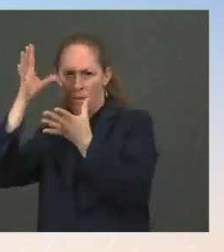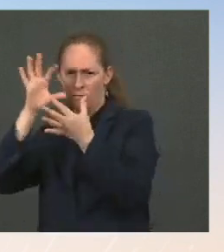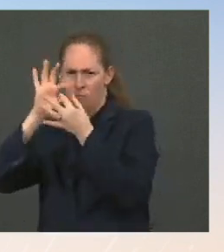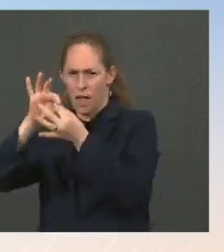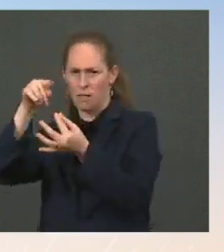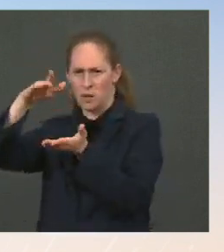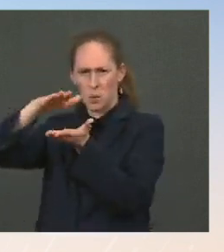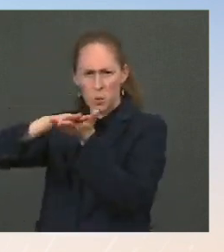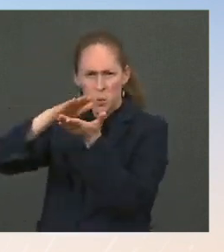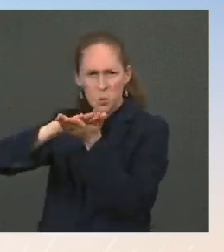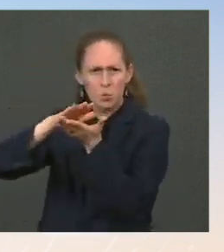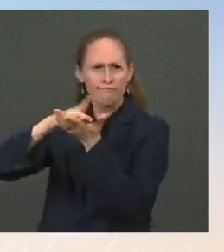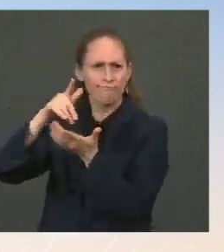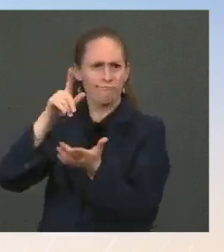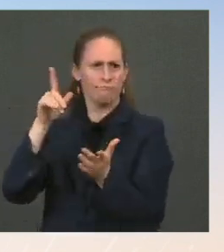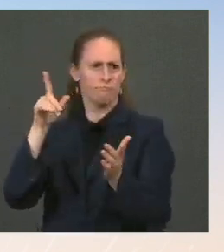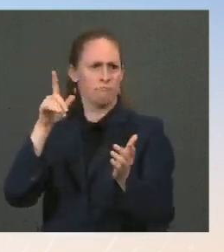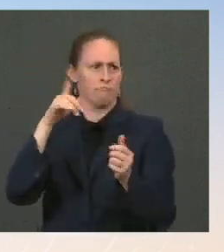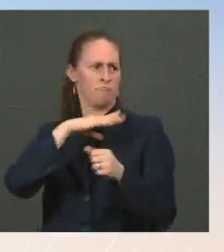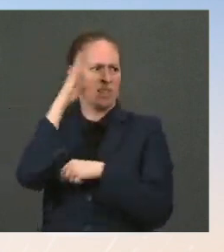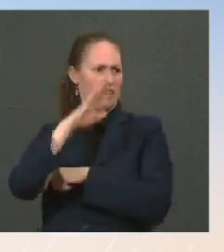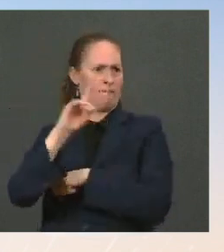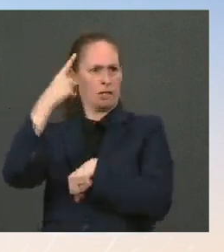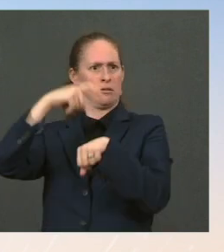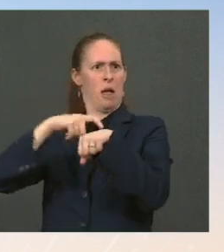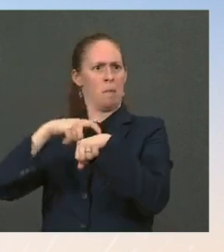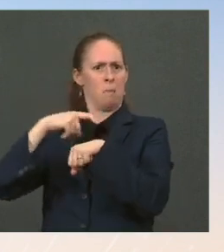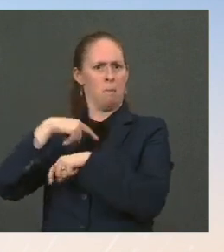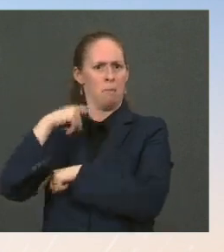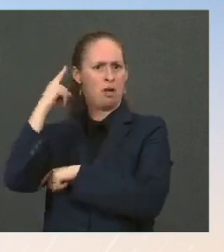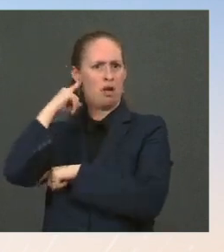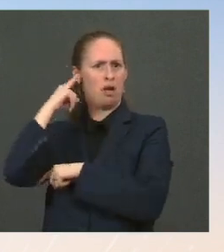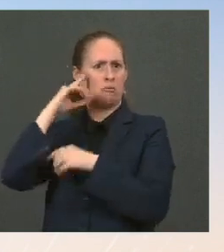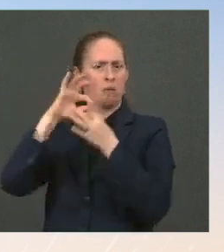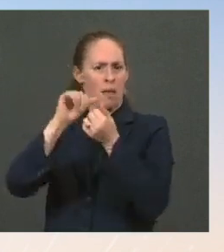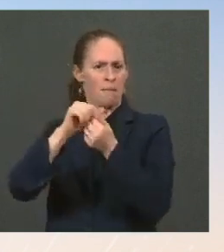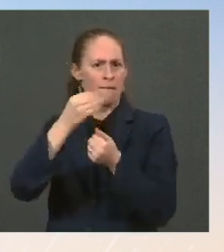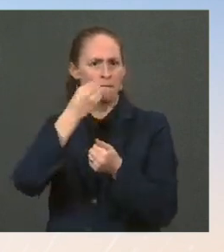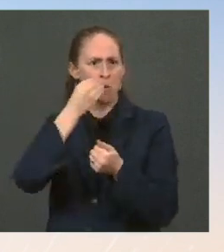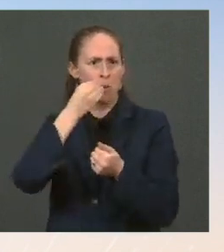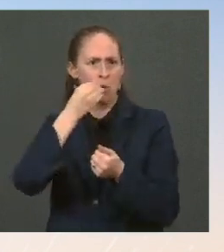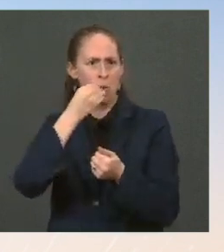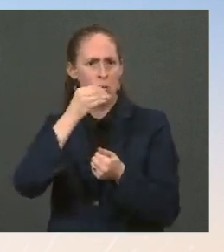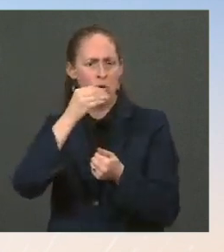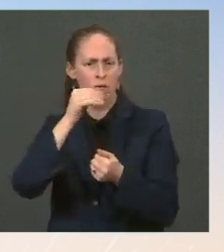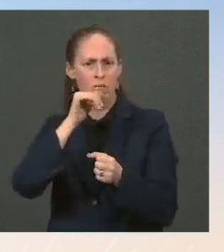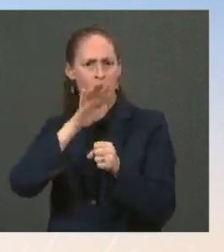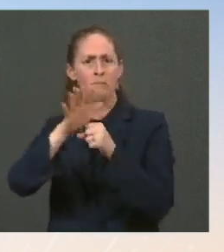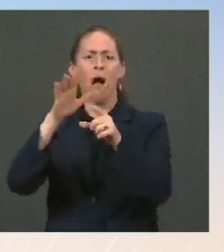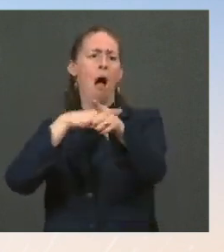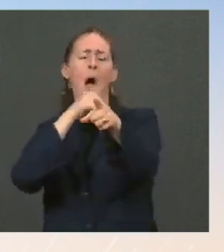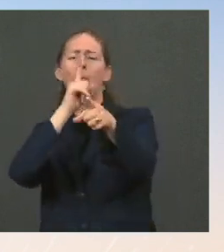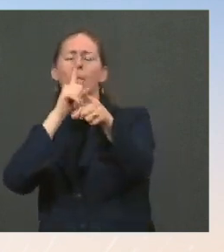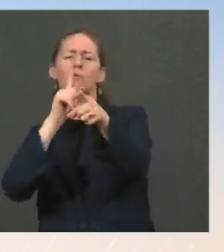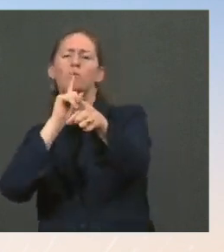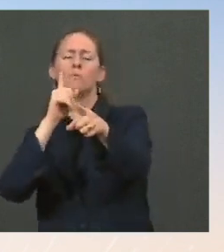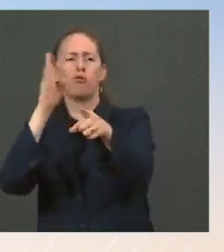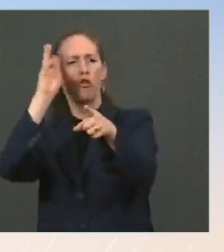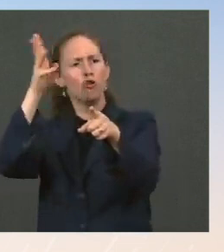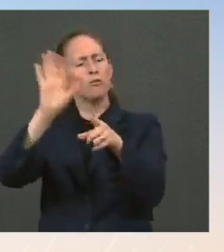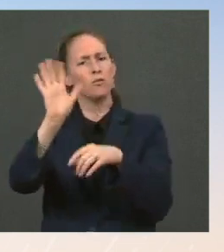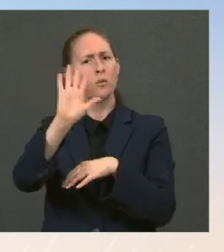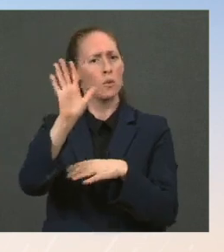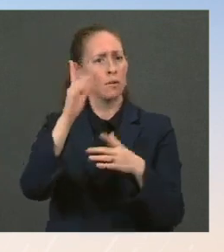is. I have not heard that from the Department of Education. It doesn't mean that it is not the case in certain schools, but if you have more information on